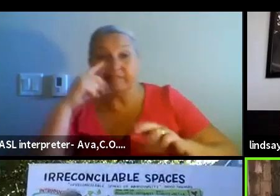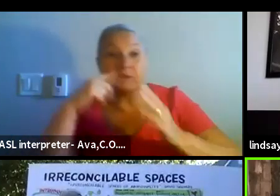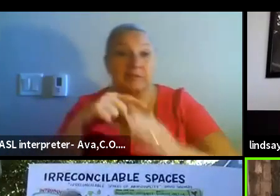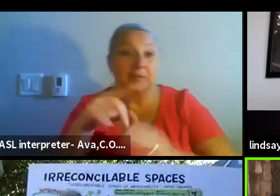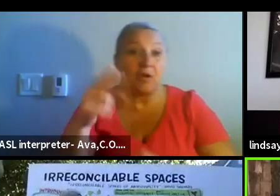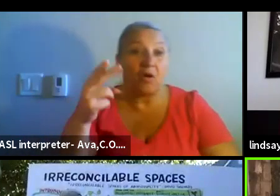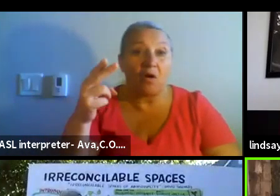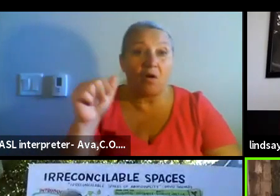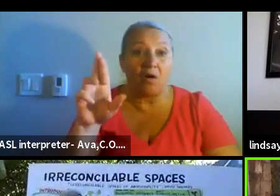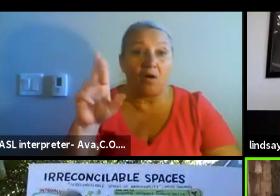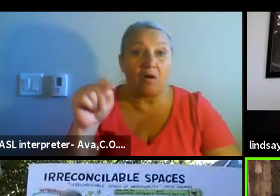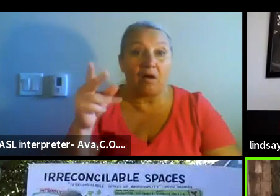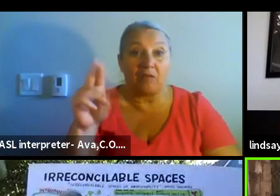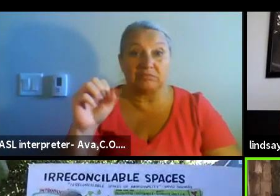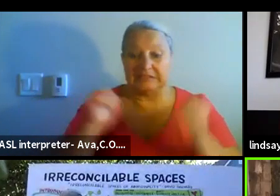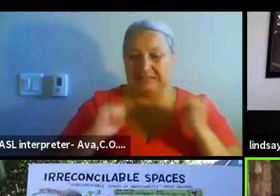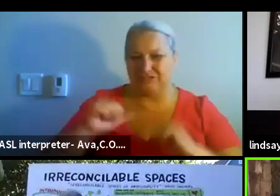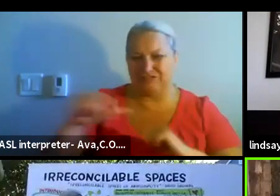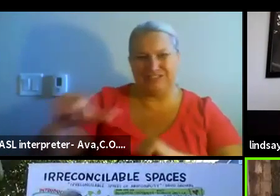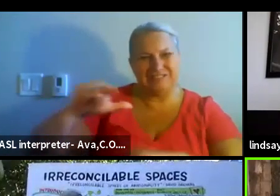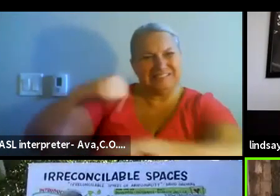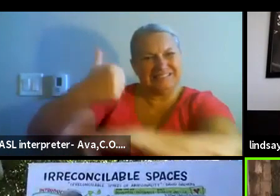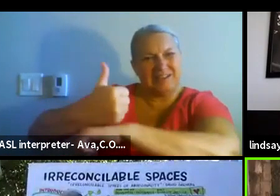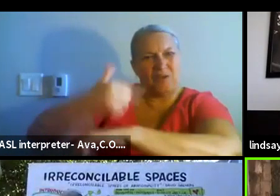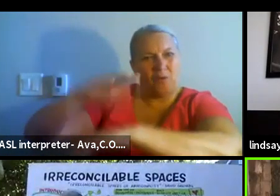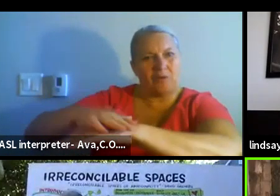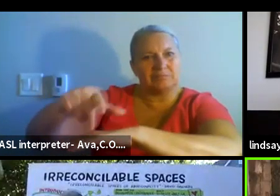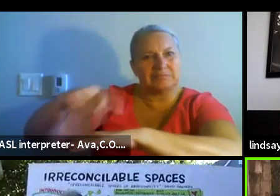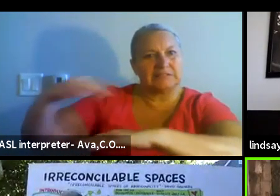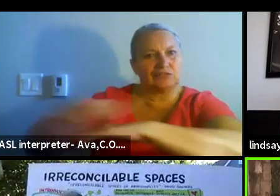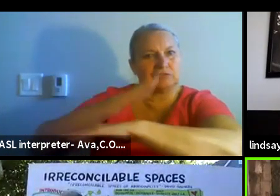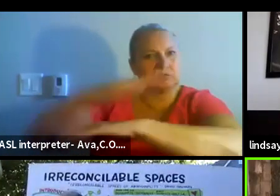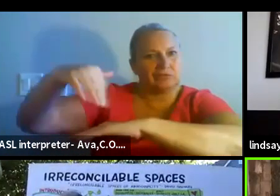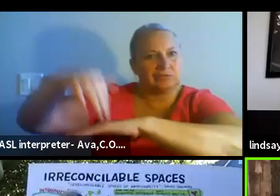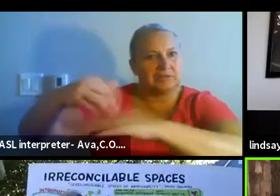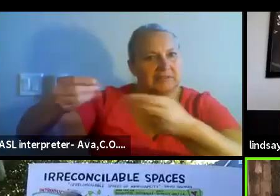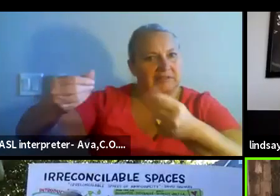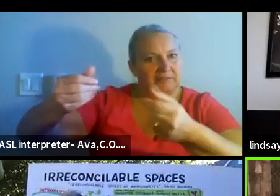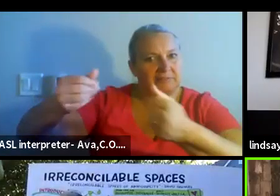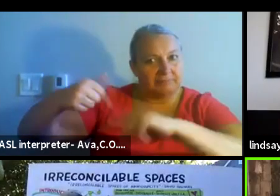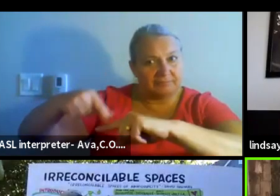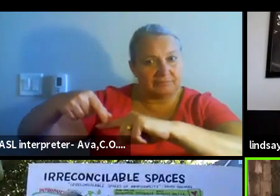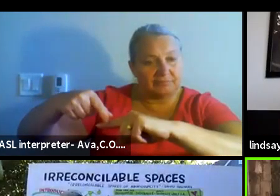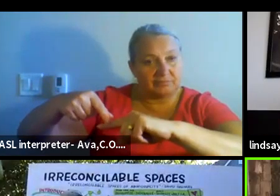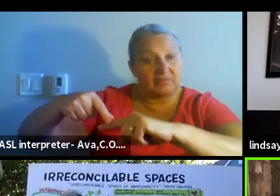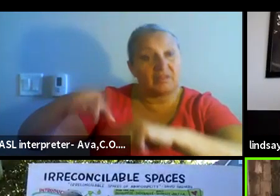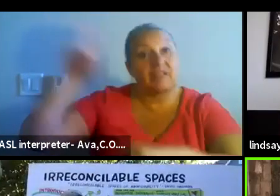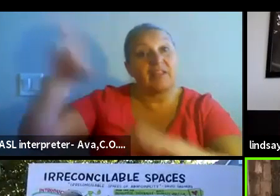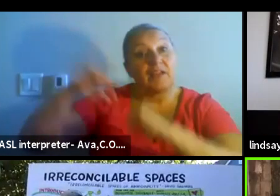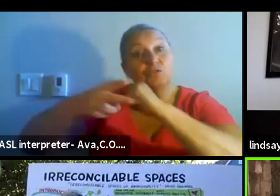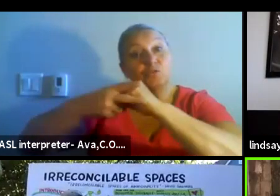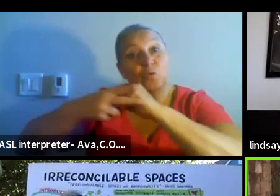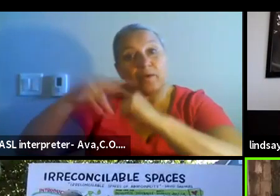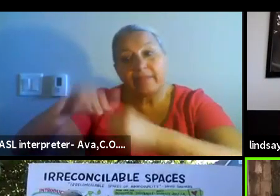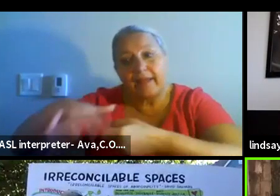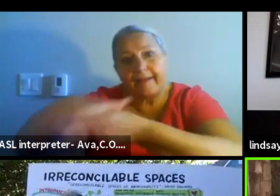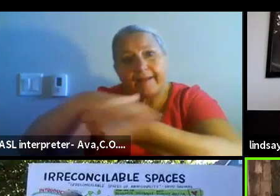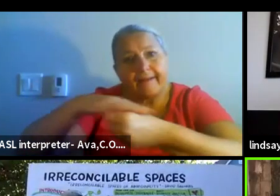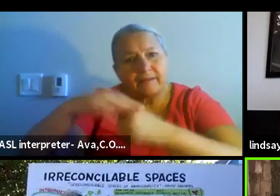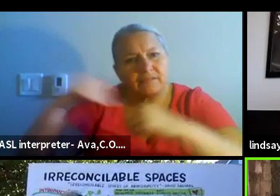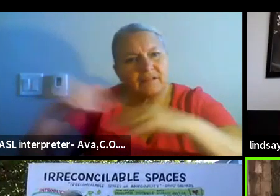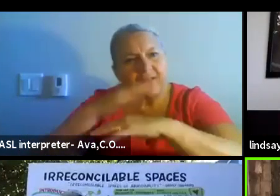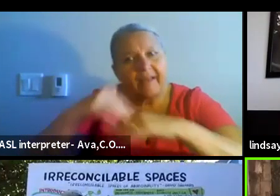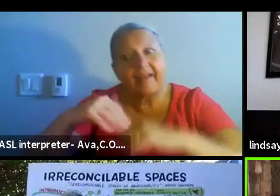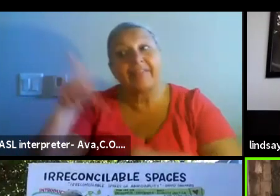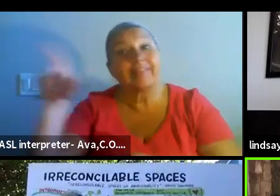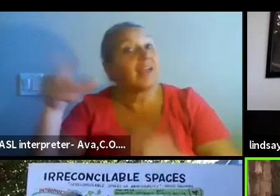want to share some teachings I got from those. As the land was storied for them, they responded in kind with